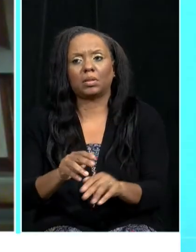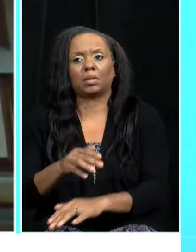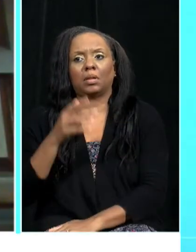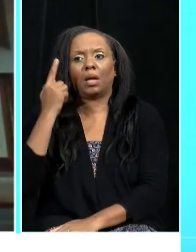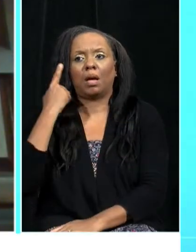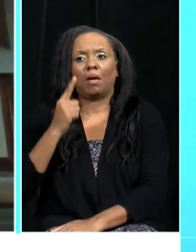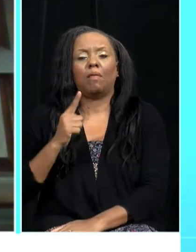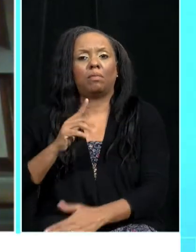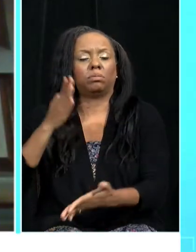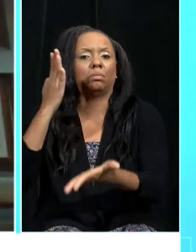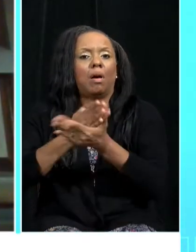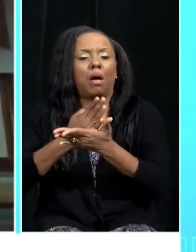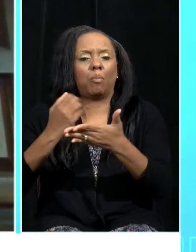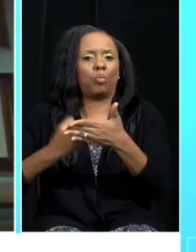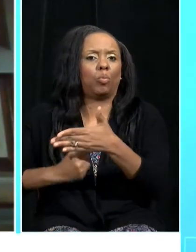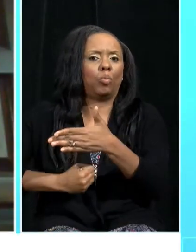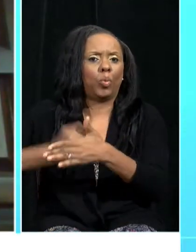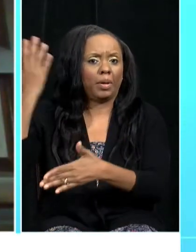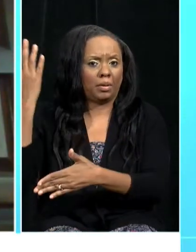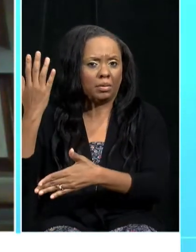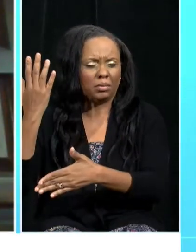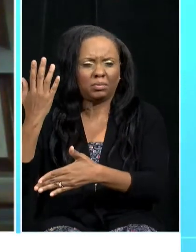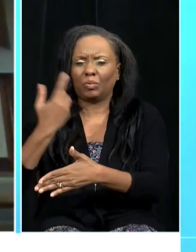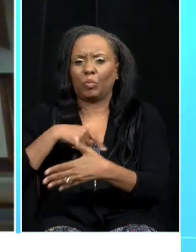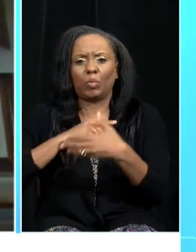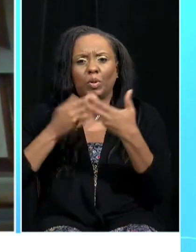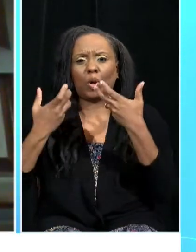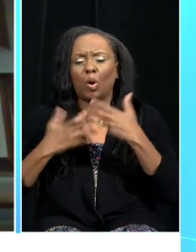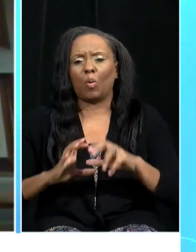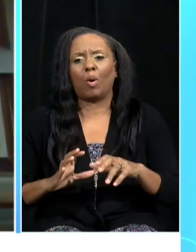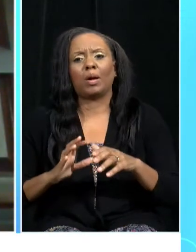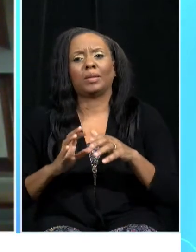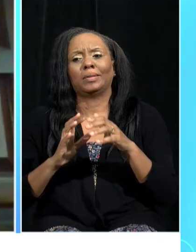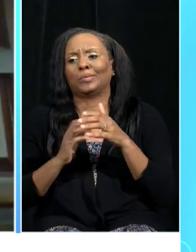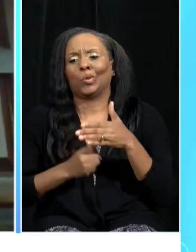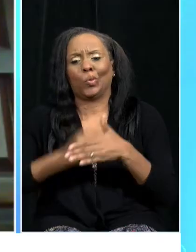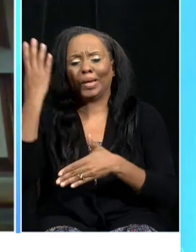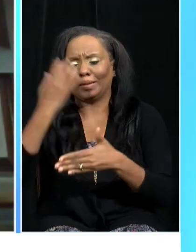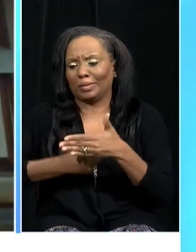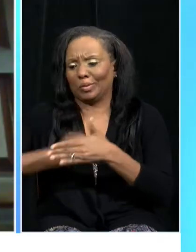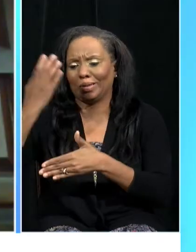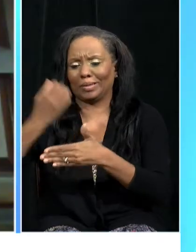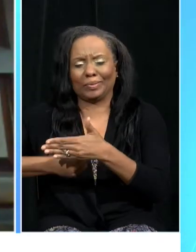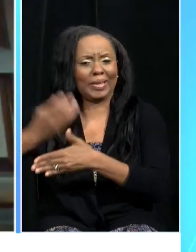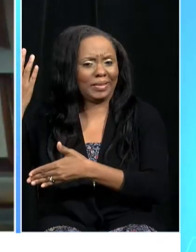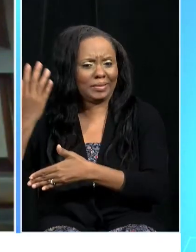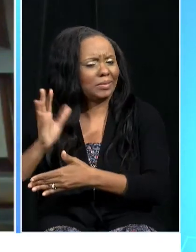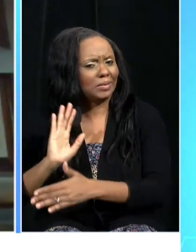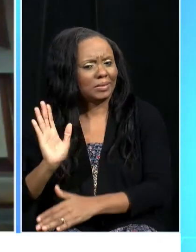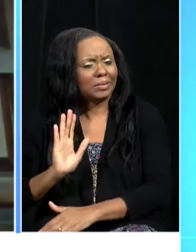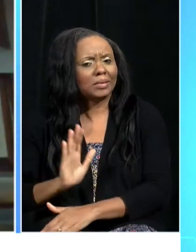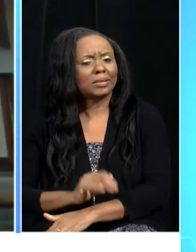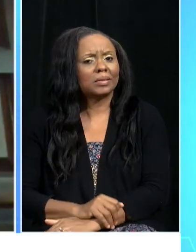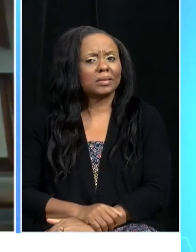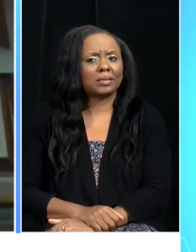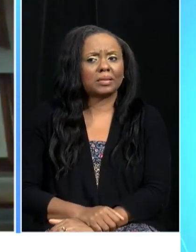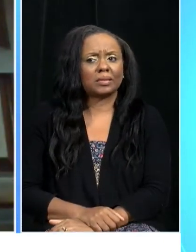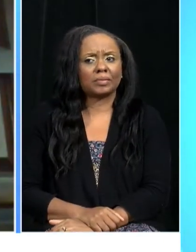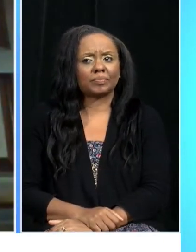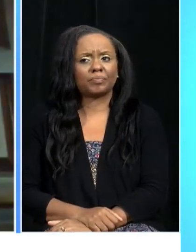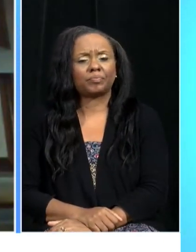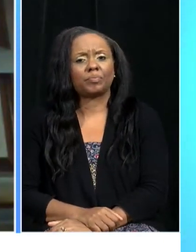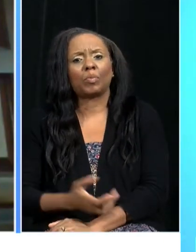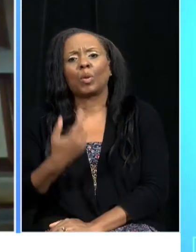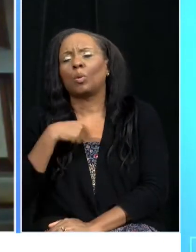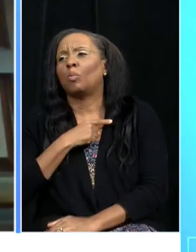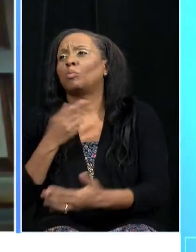eliminate wastage, to eliminate the whole notion of lackadaisical